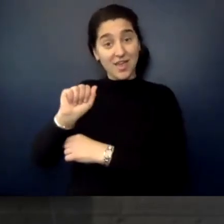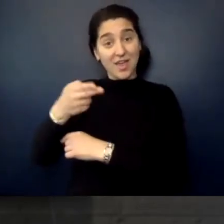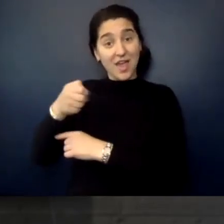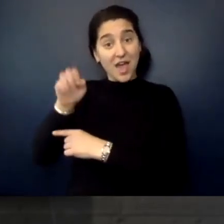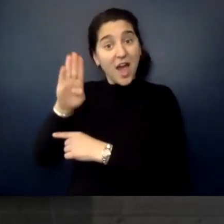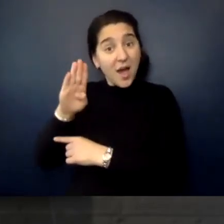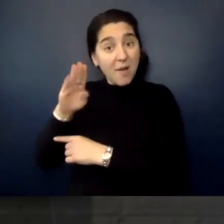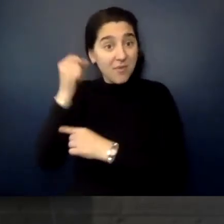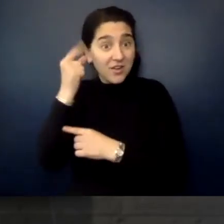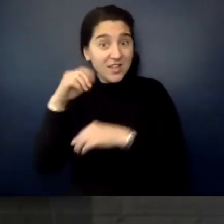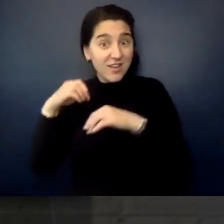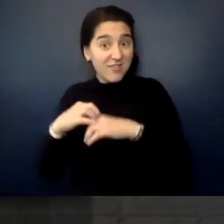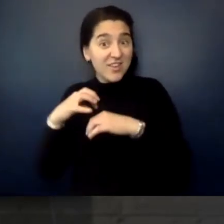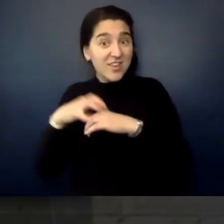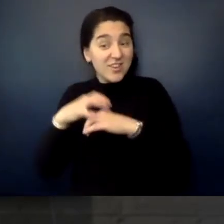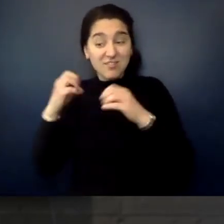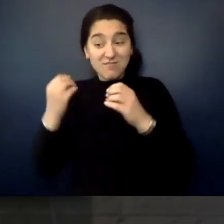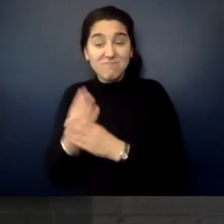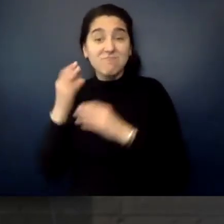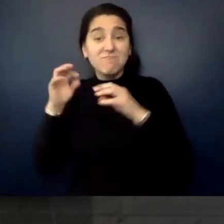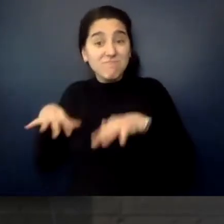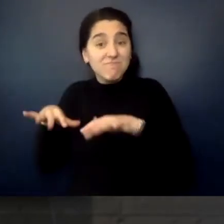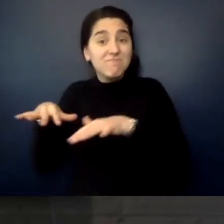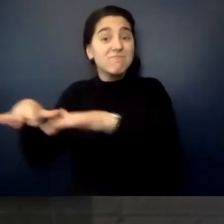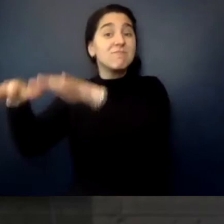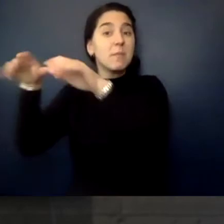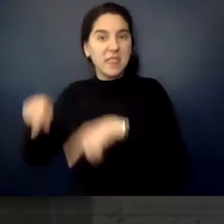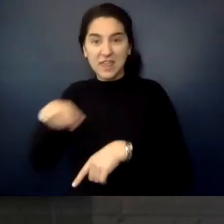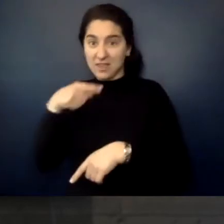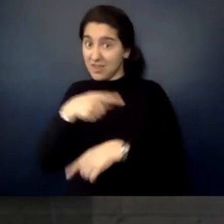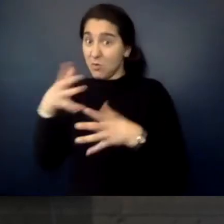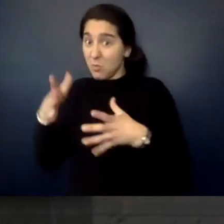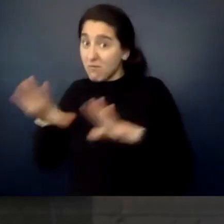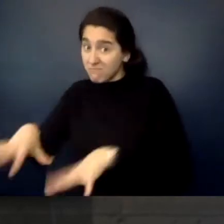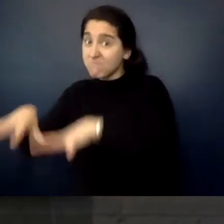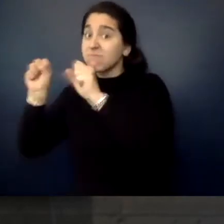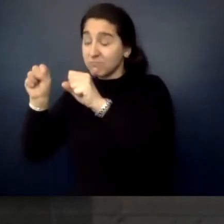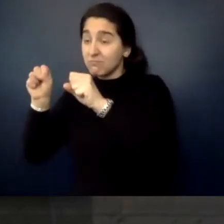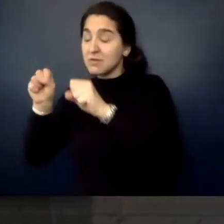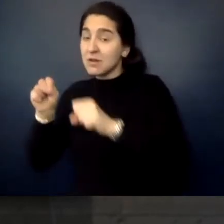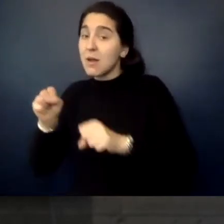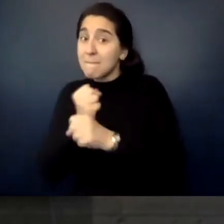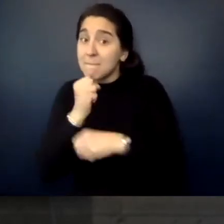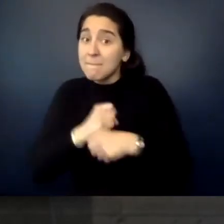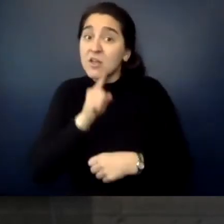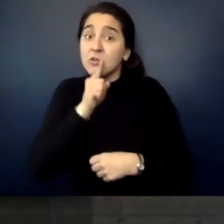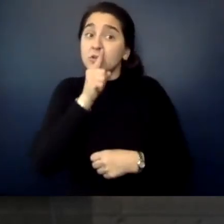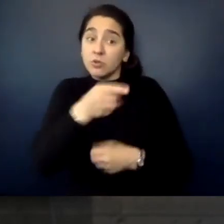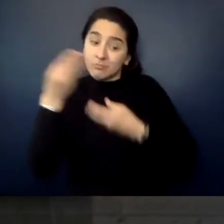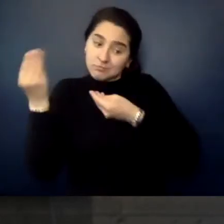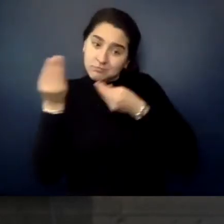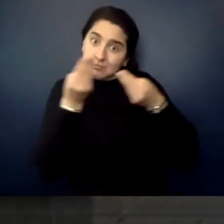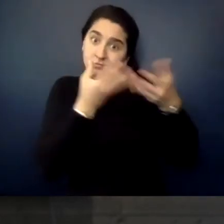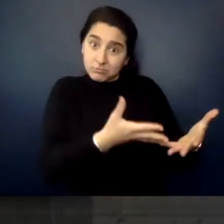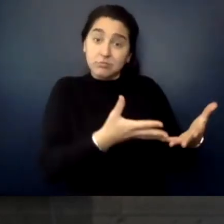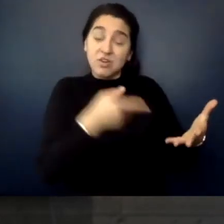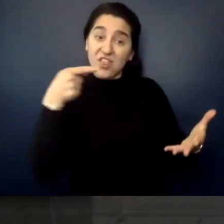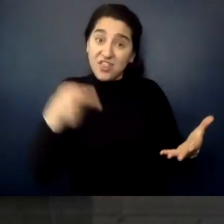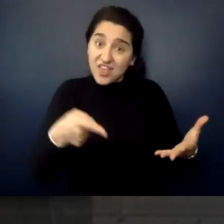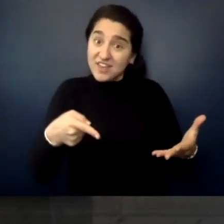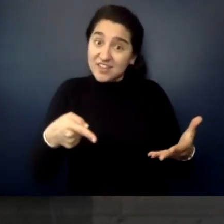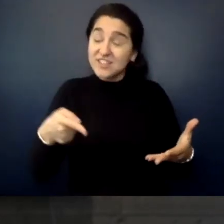he has gone to take possession of it. Say to him, 'This is what the Lord